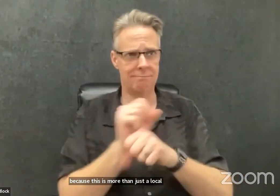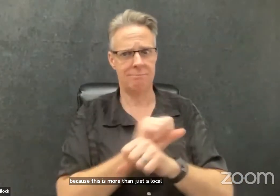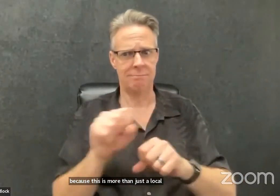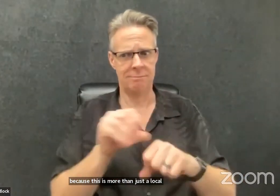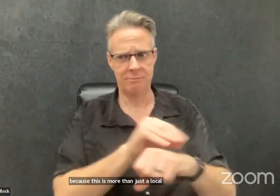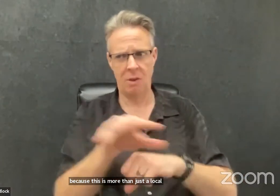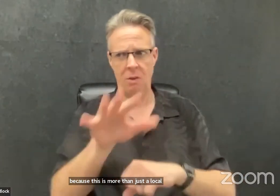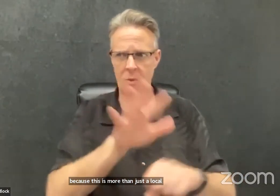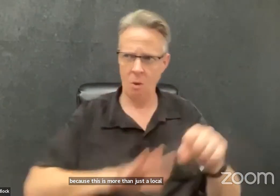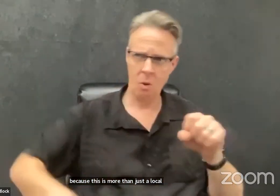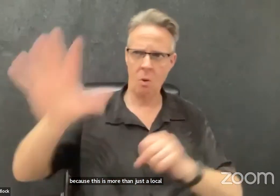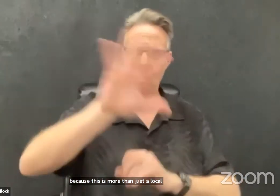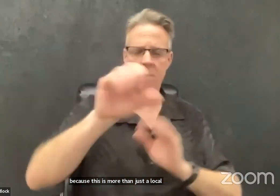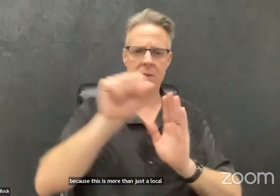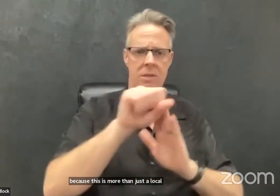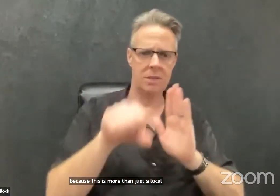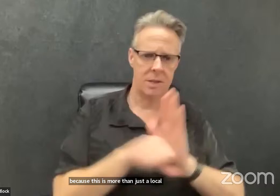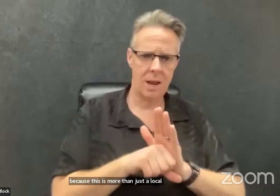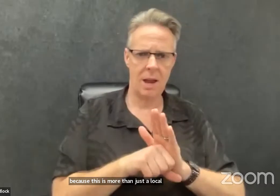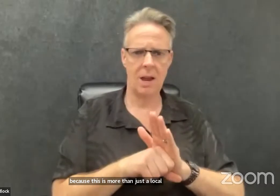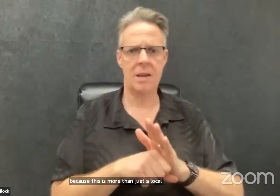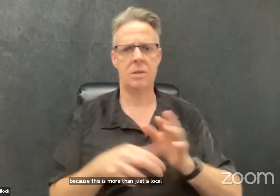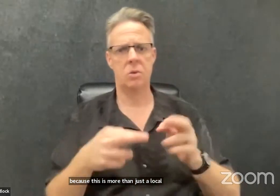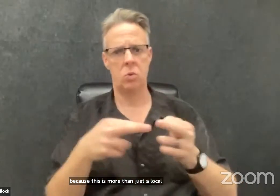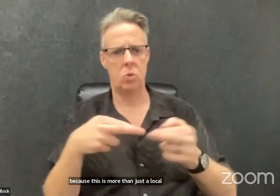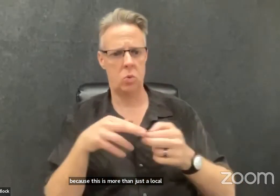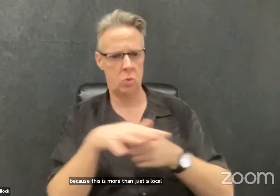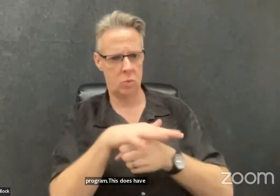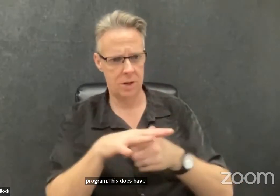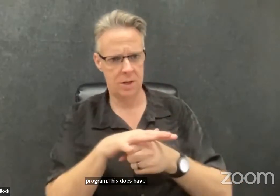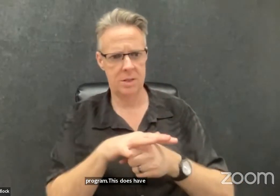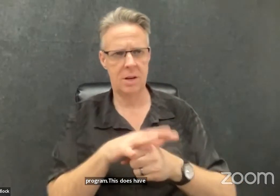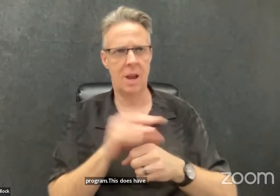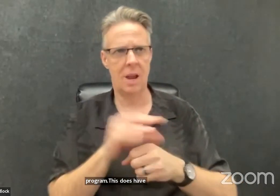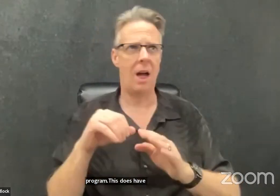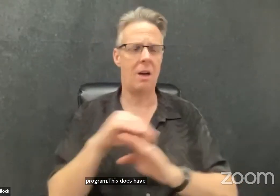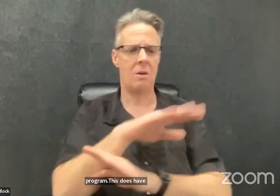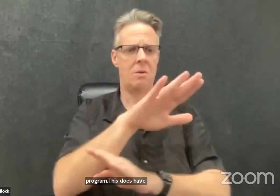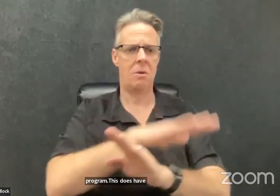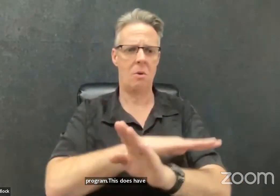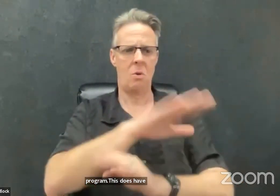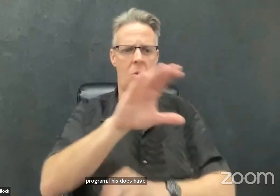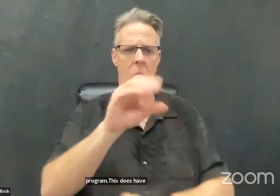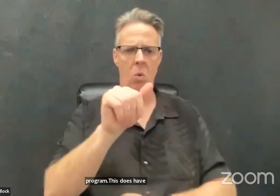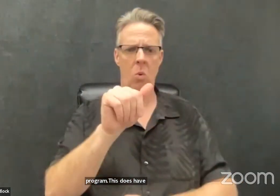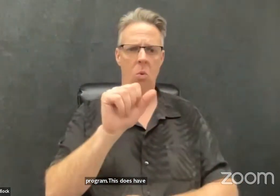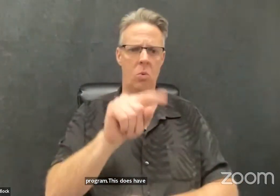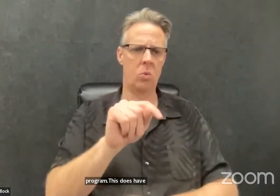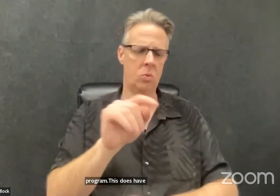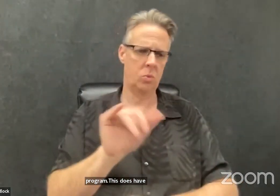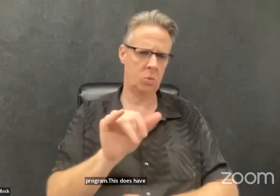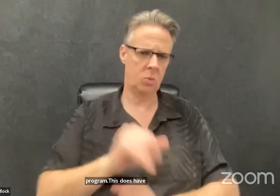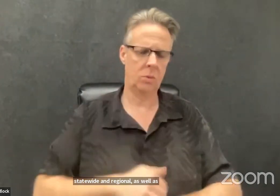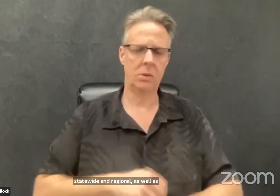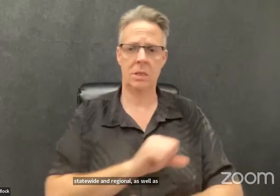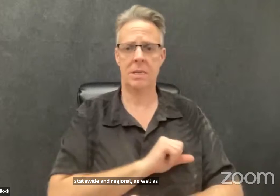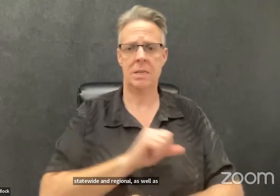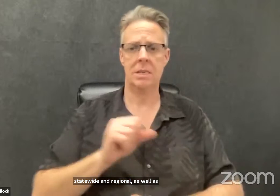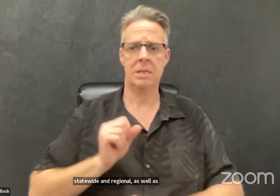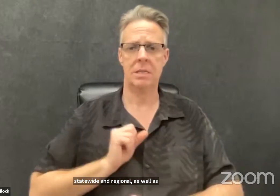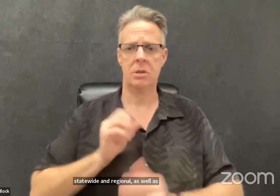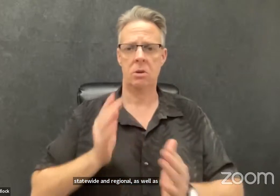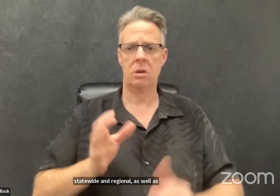statewide and regional as well as coastal implications. So Senator Cantwell did